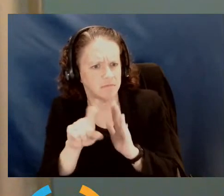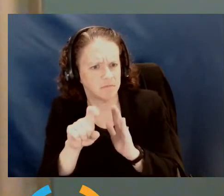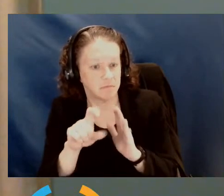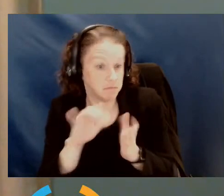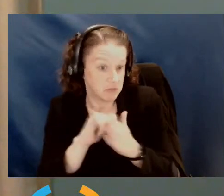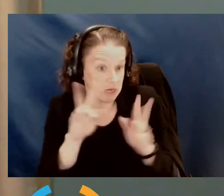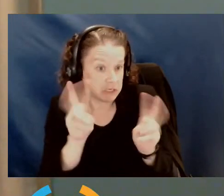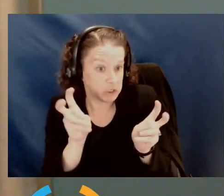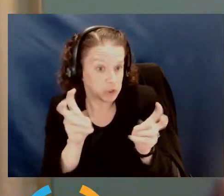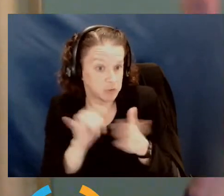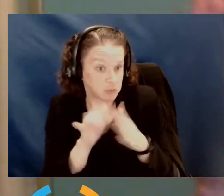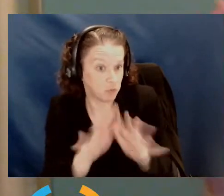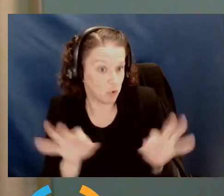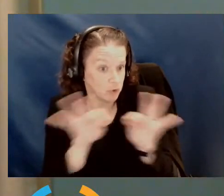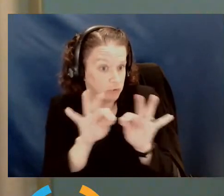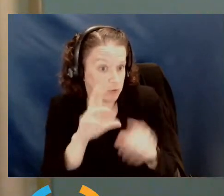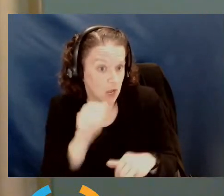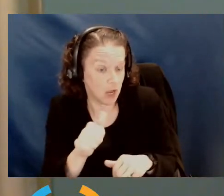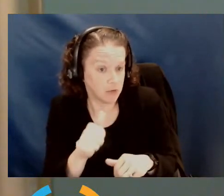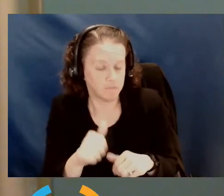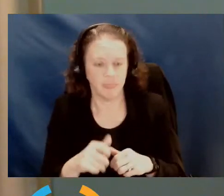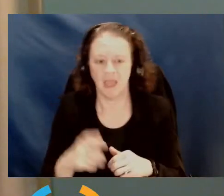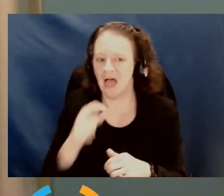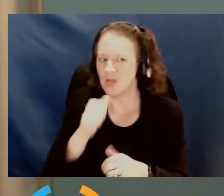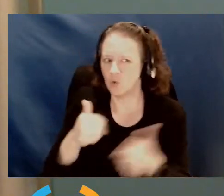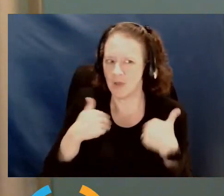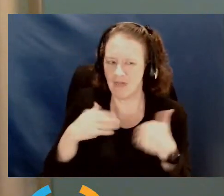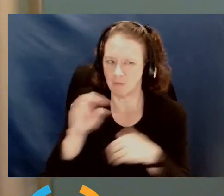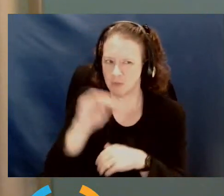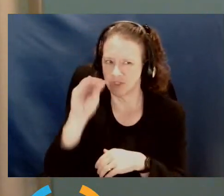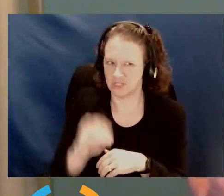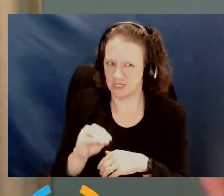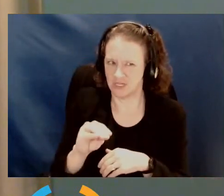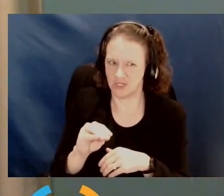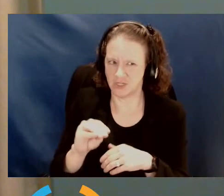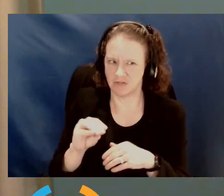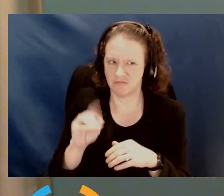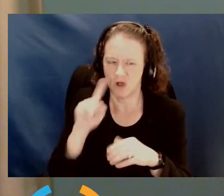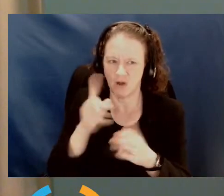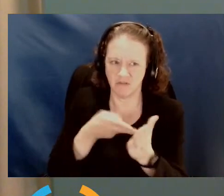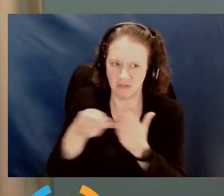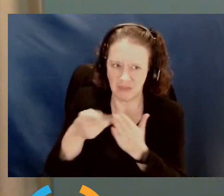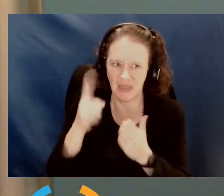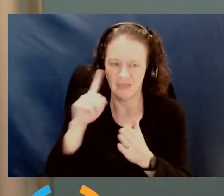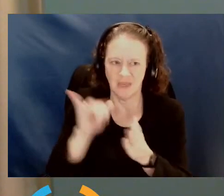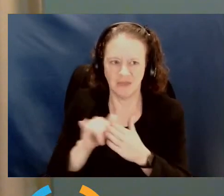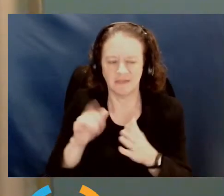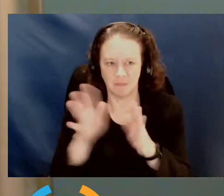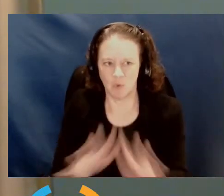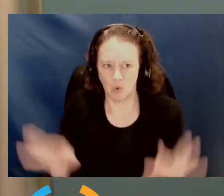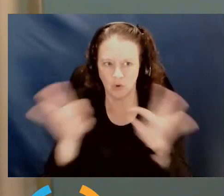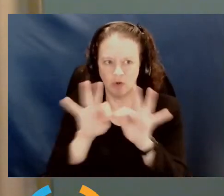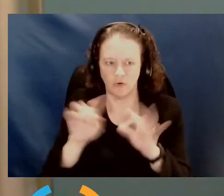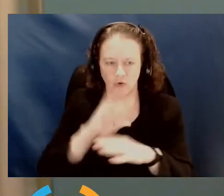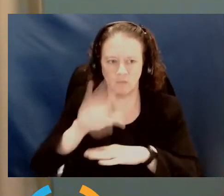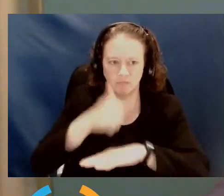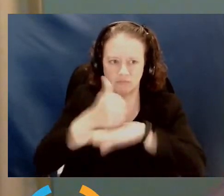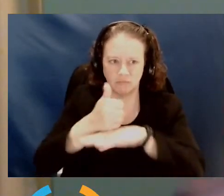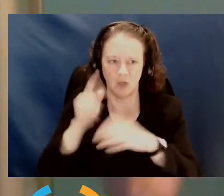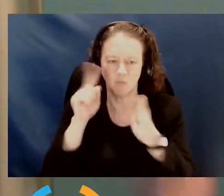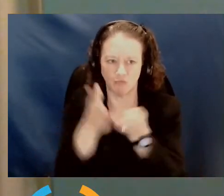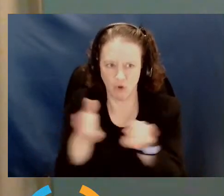I don't have a sense. I don't have a percentage off the top of my head. I think it's important to put together a broad coalition of people. I have donations